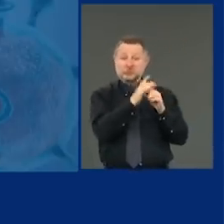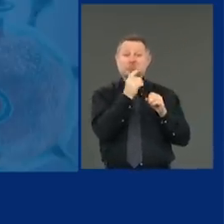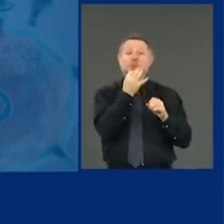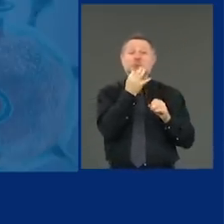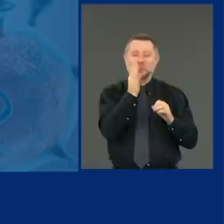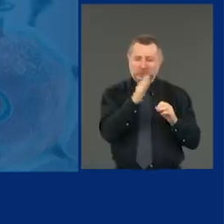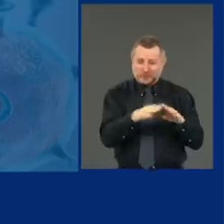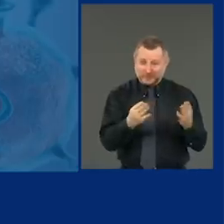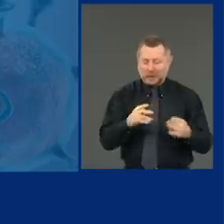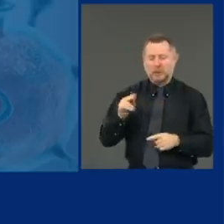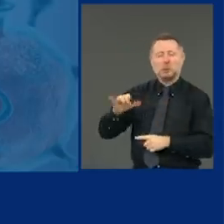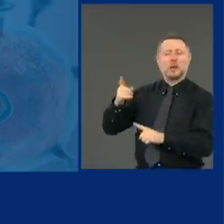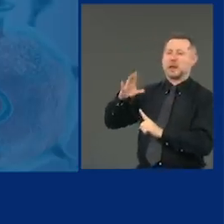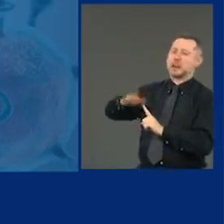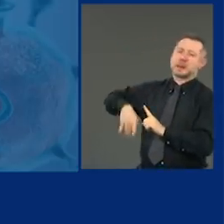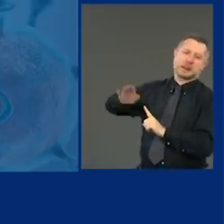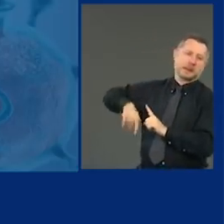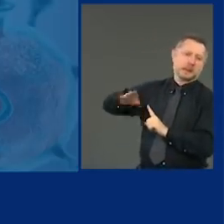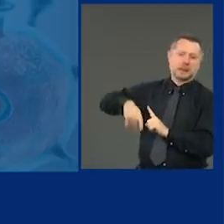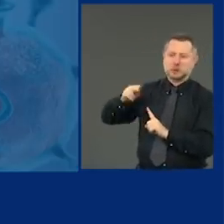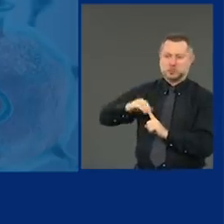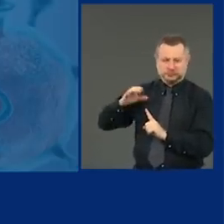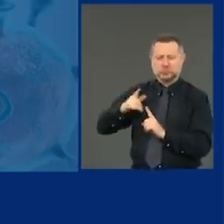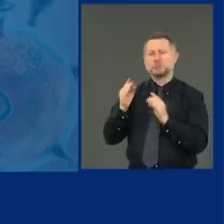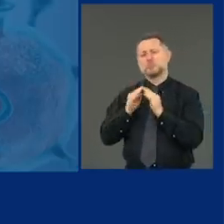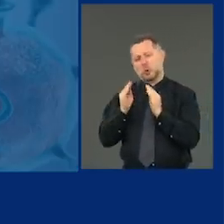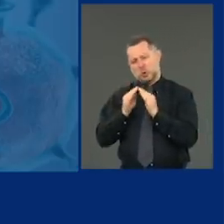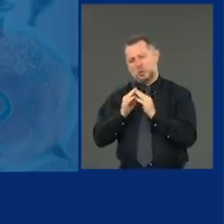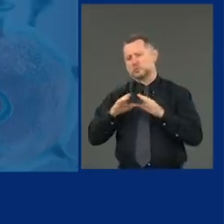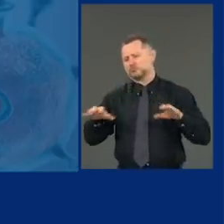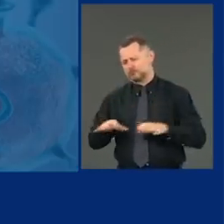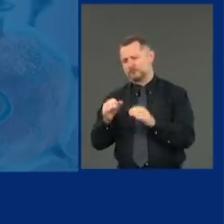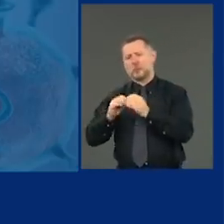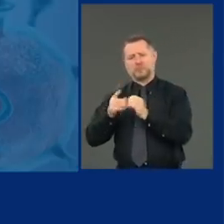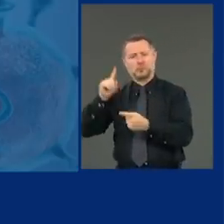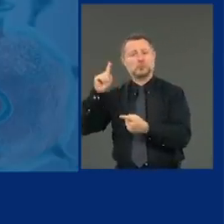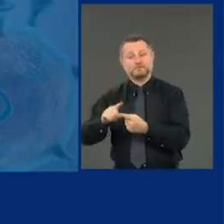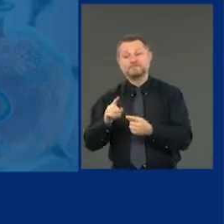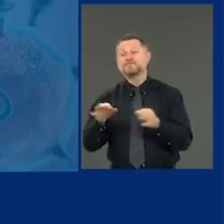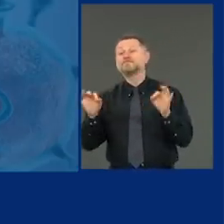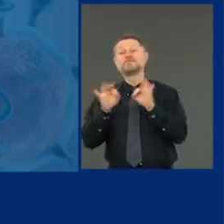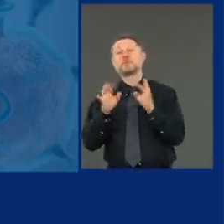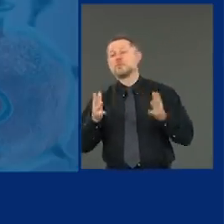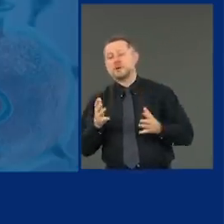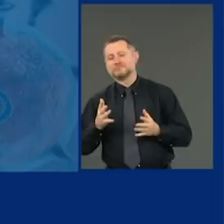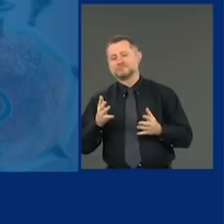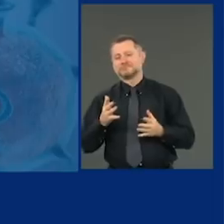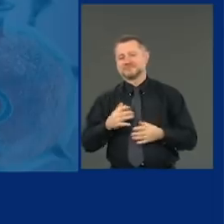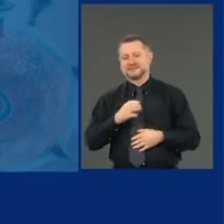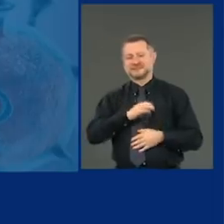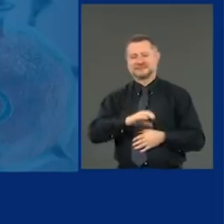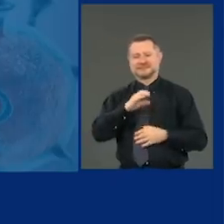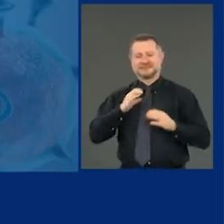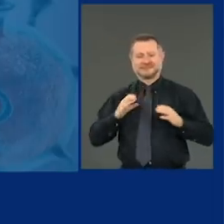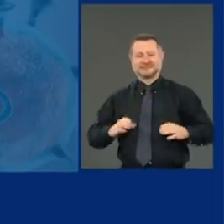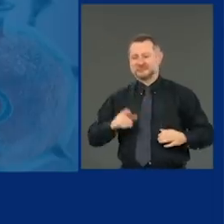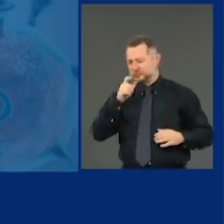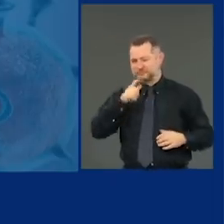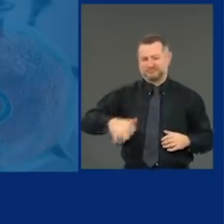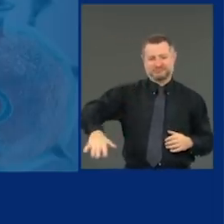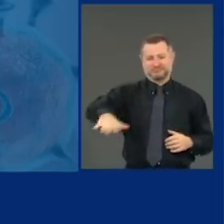yet, where we have to get the numbers down. It's about citizens, and it's about what people